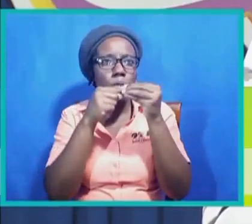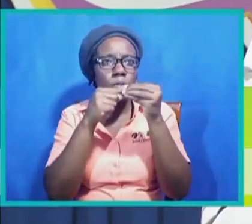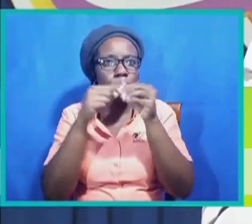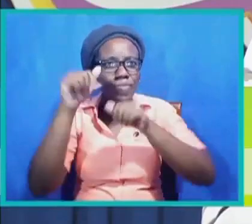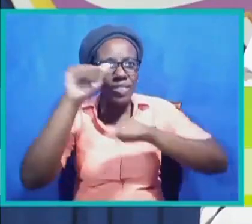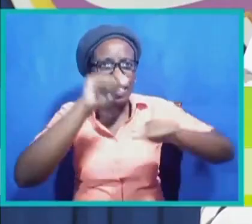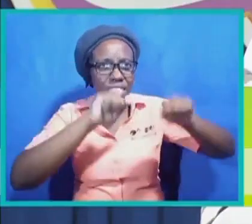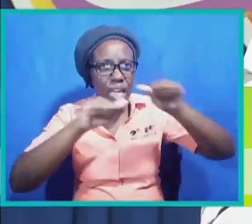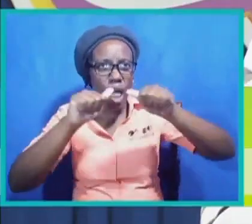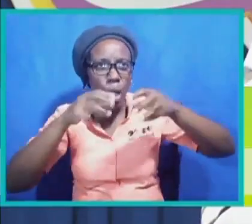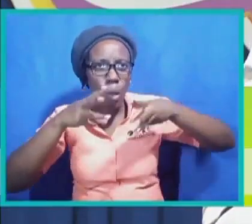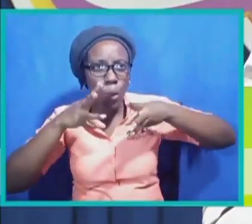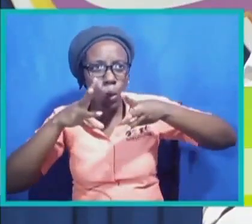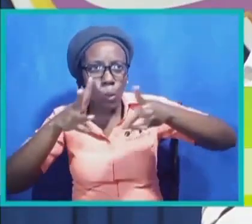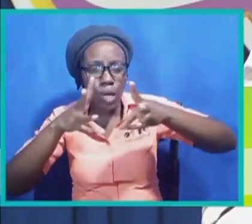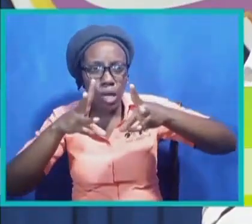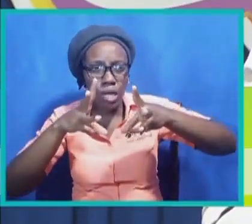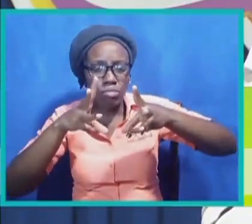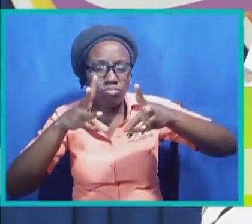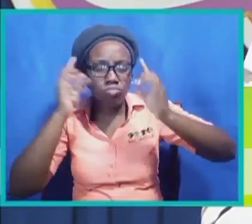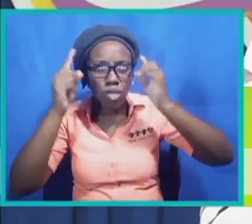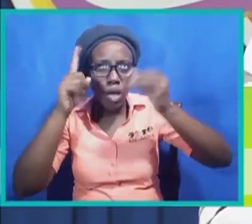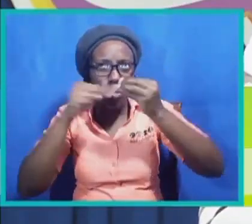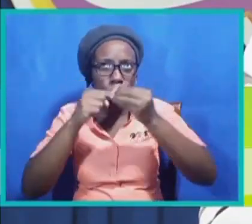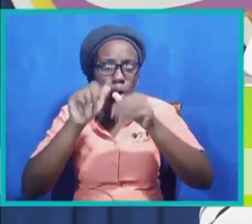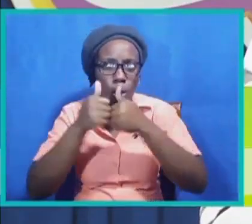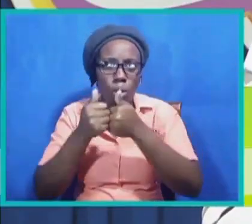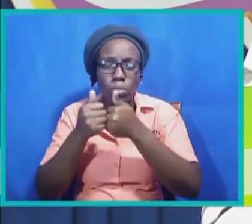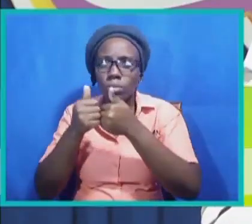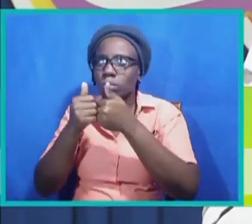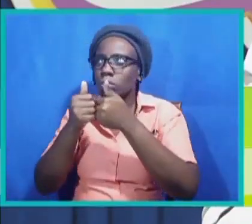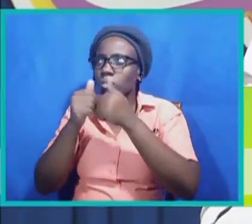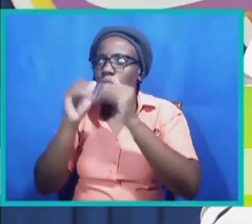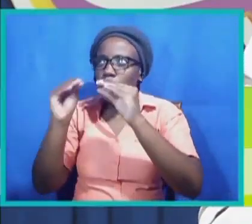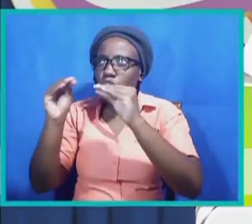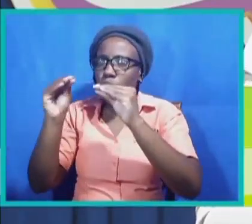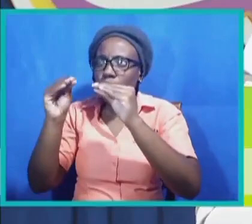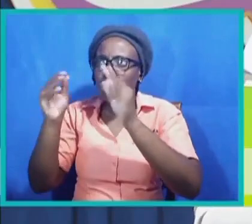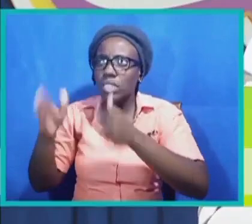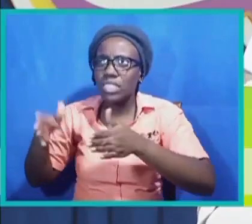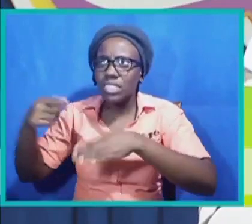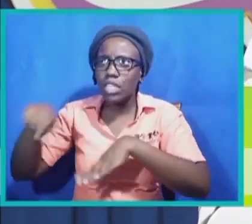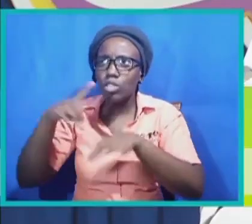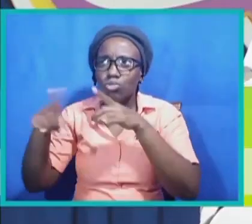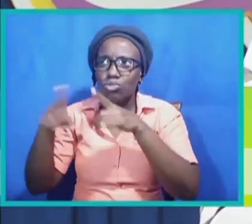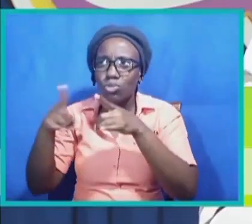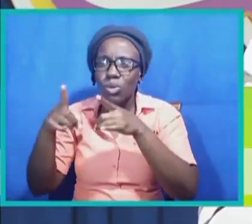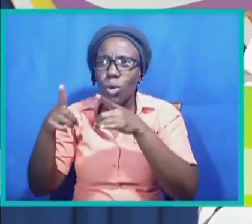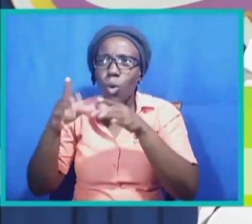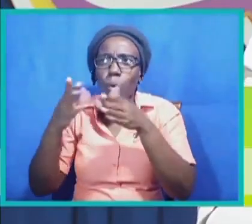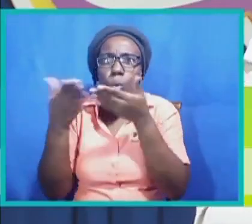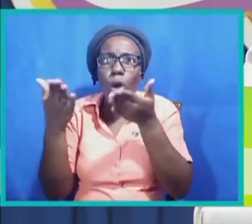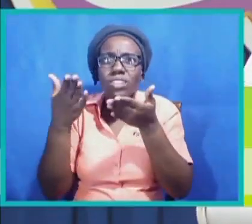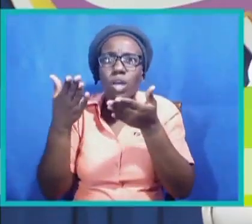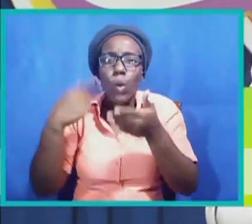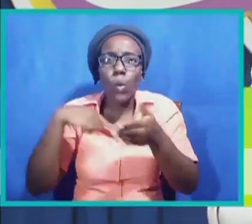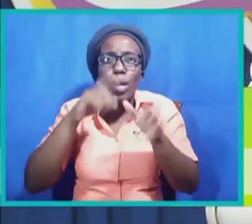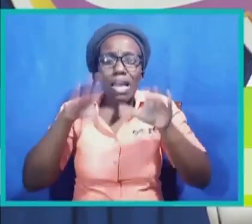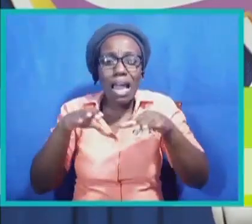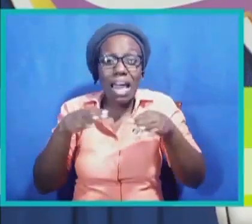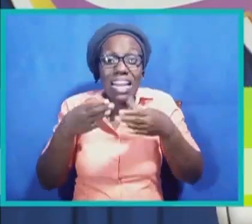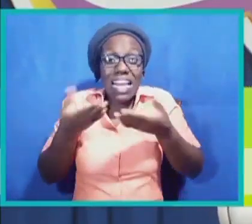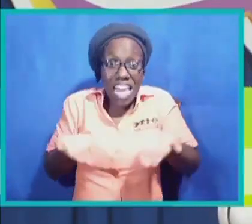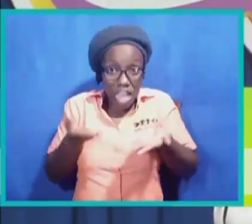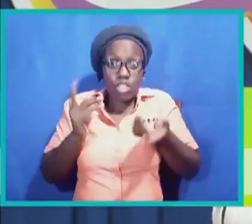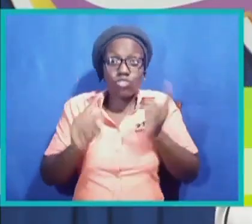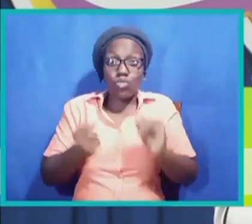can identify locally best practice. We tend, when we say best practice, to